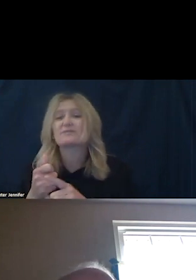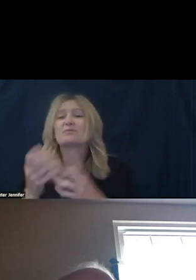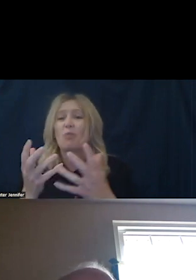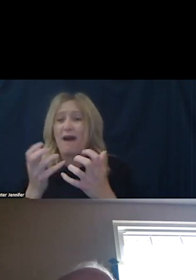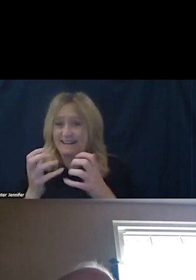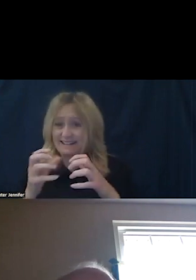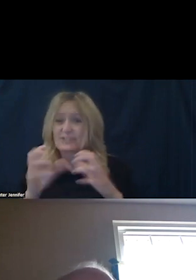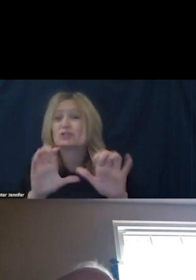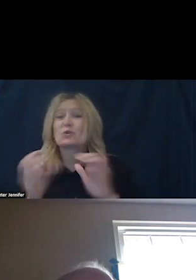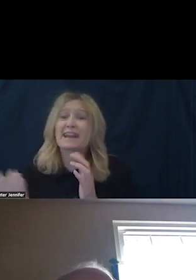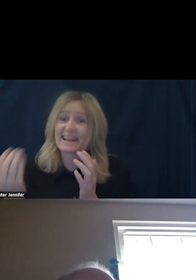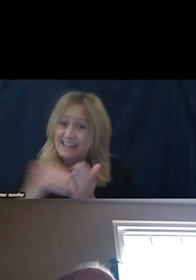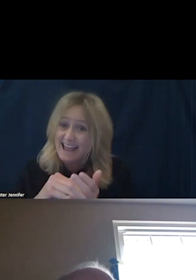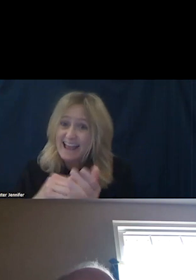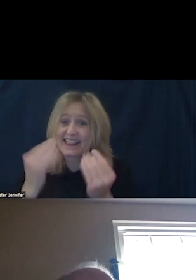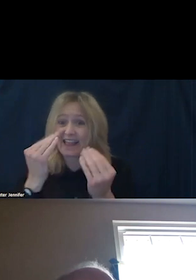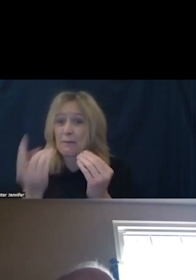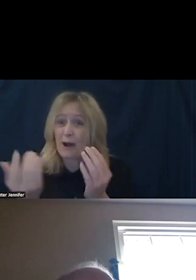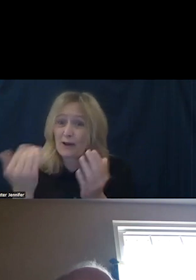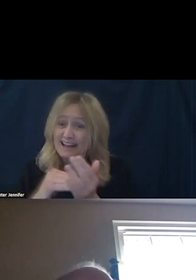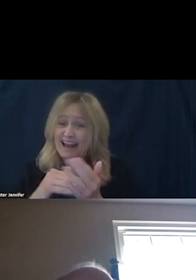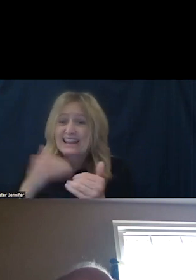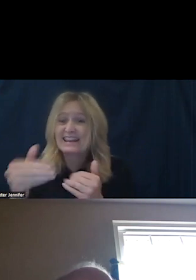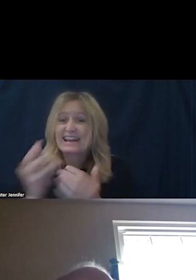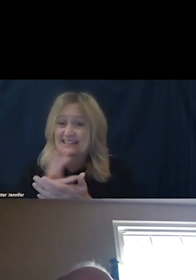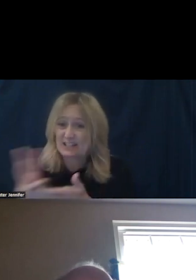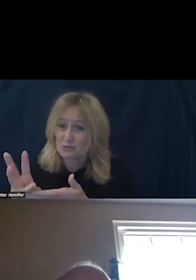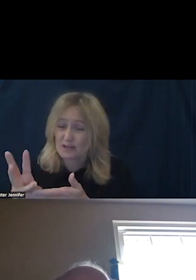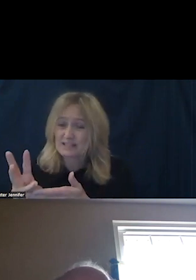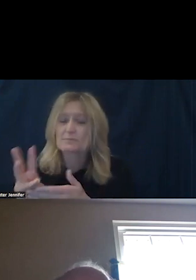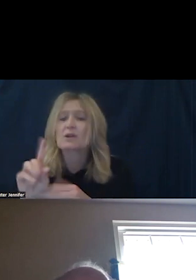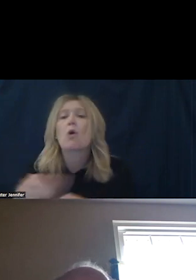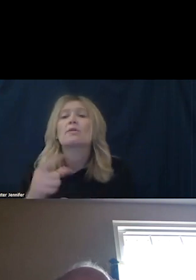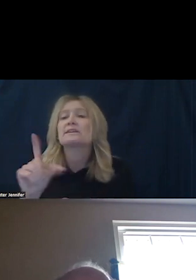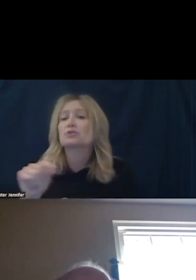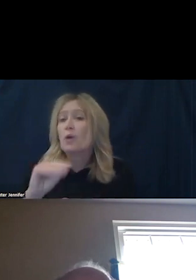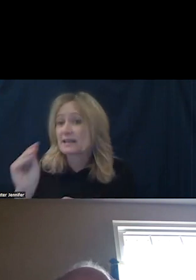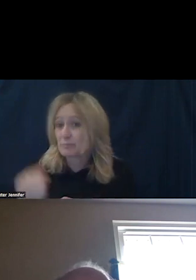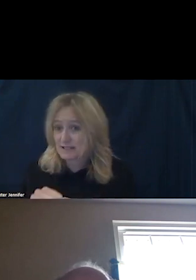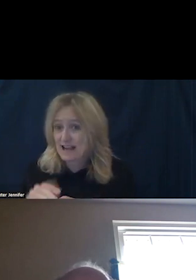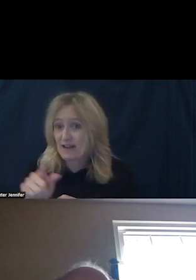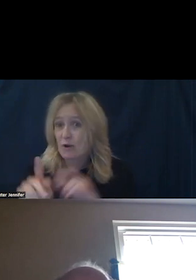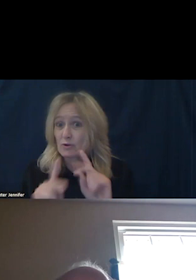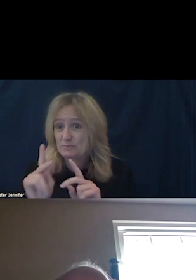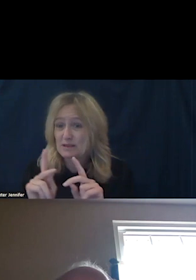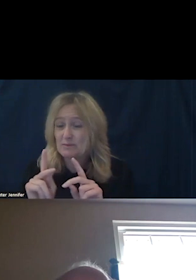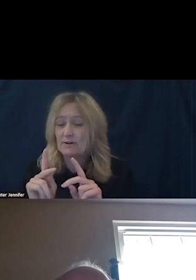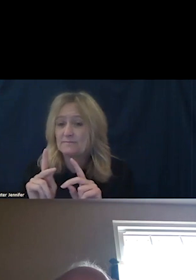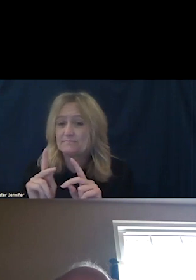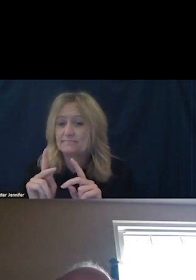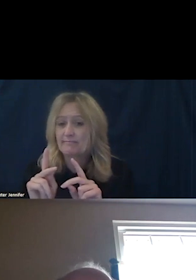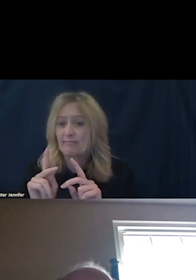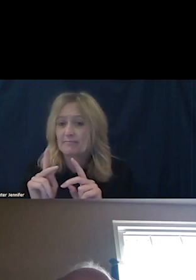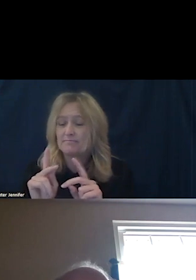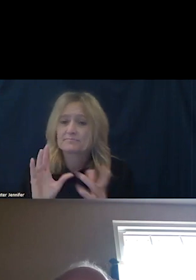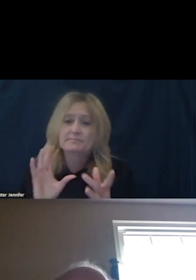of suicidal ideation in the next 6 weeks, but only 20% of those were linked